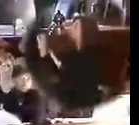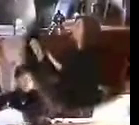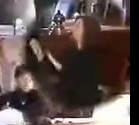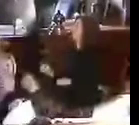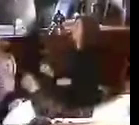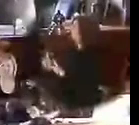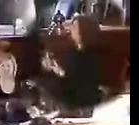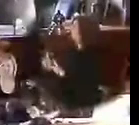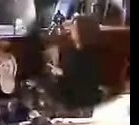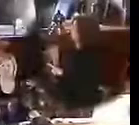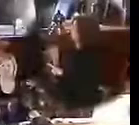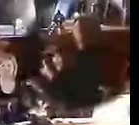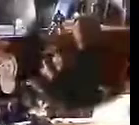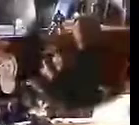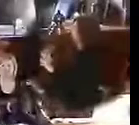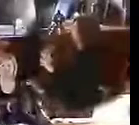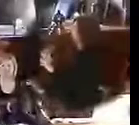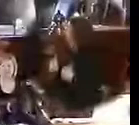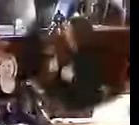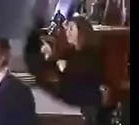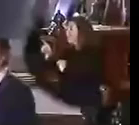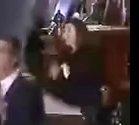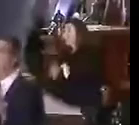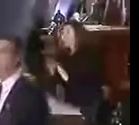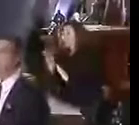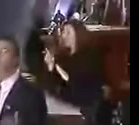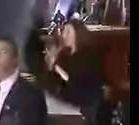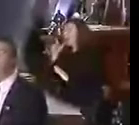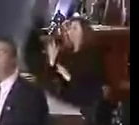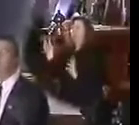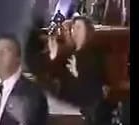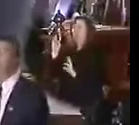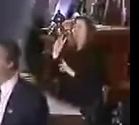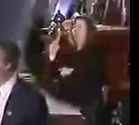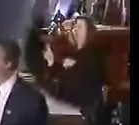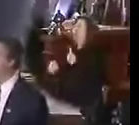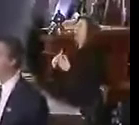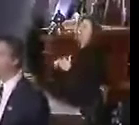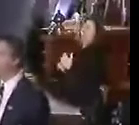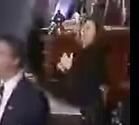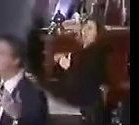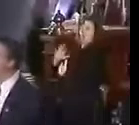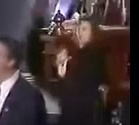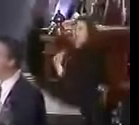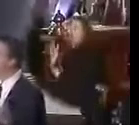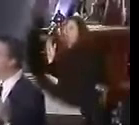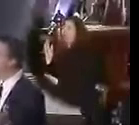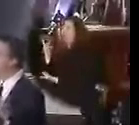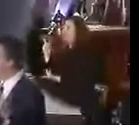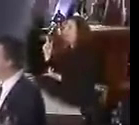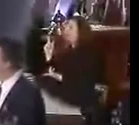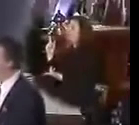opportunity to be at that point in life where you're a mature adult and you don't have to worry about career or building wealth, where you can just worry about